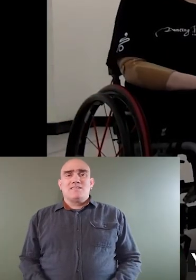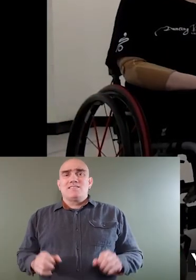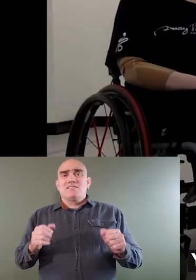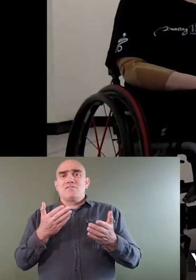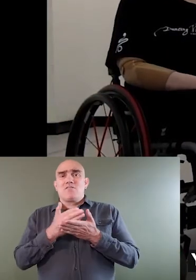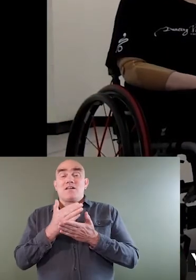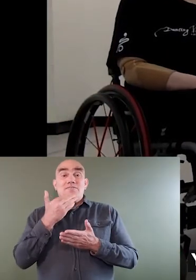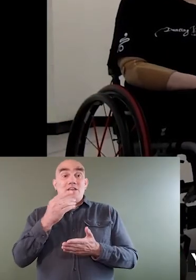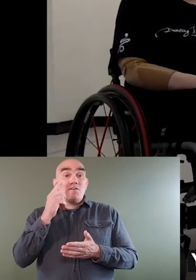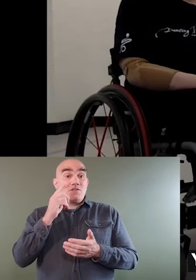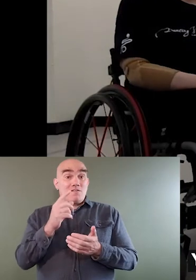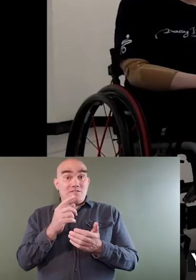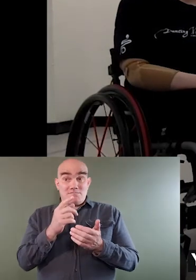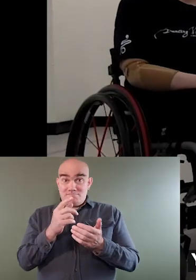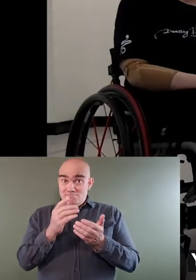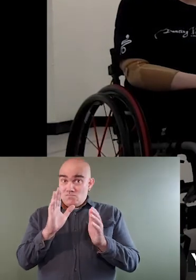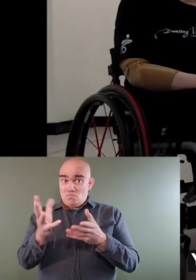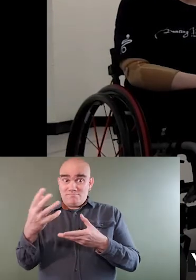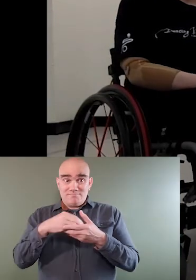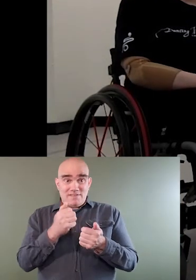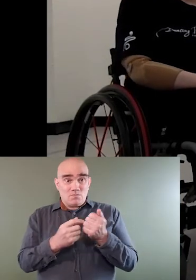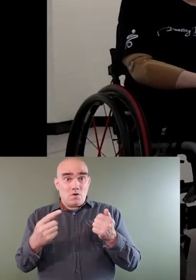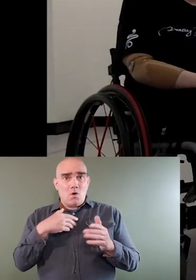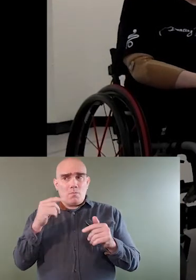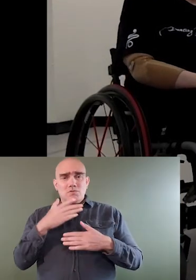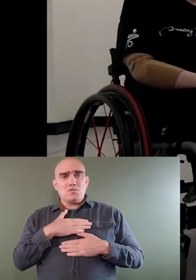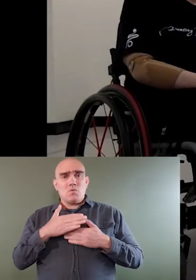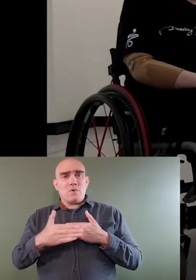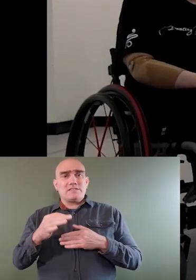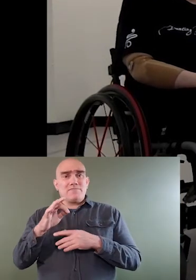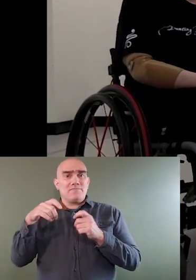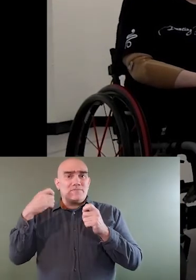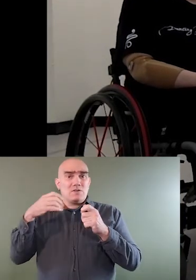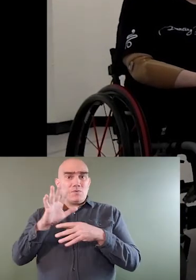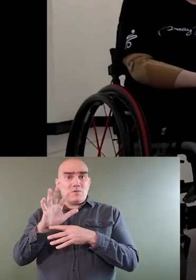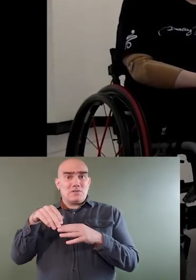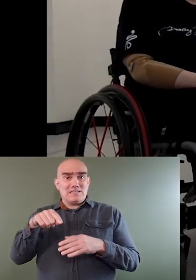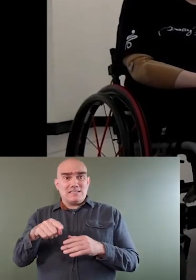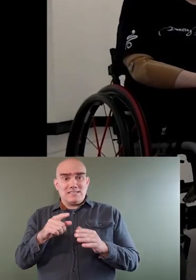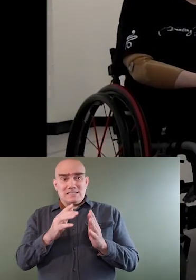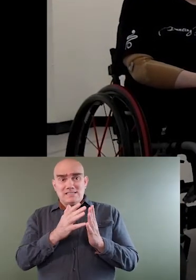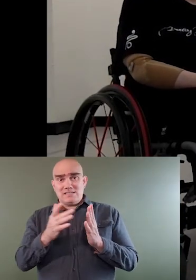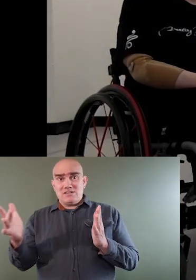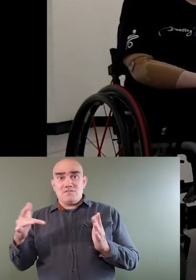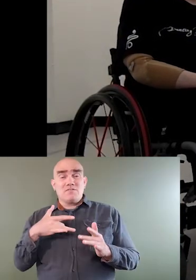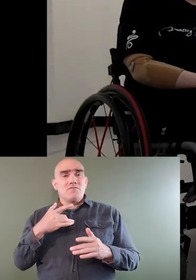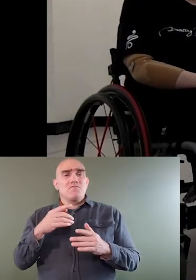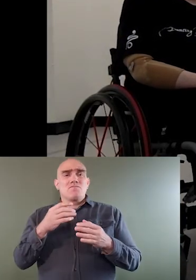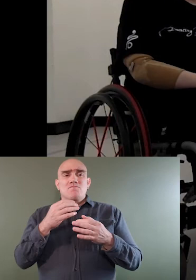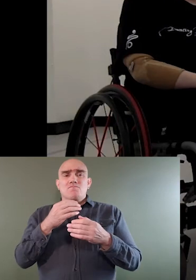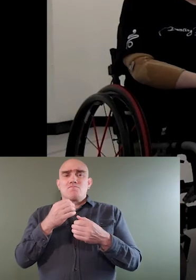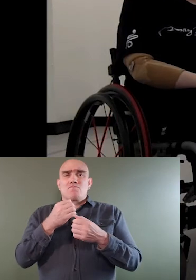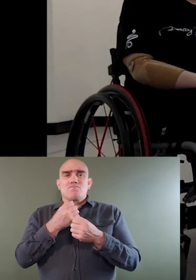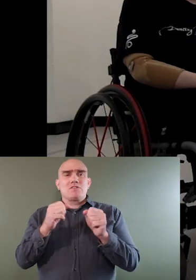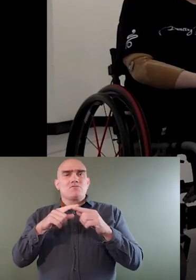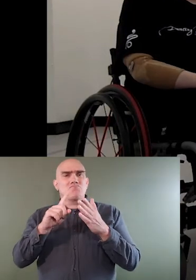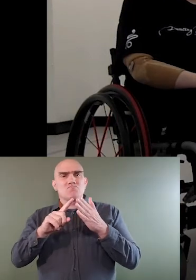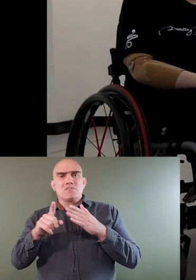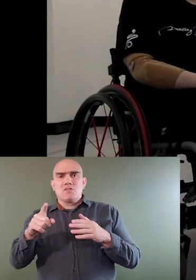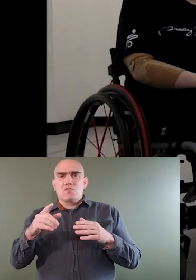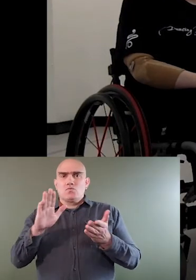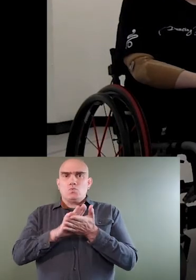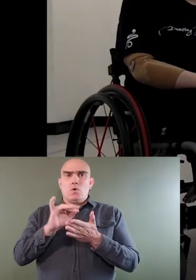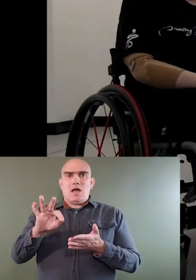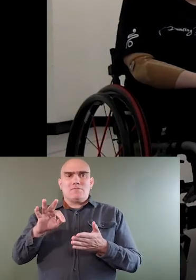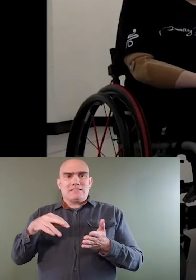Yes, all right. Thank you, everybody. I hope you enjoy the rest of the videos in the series. Feel free to check out the School